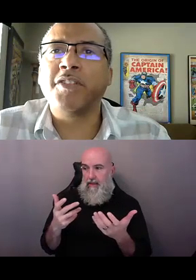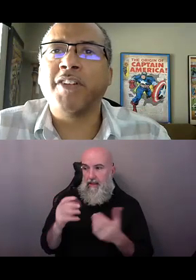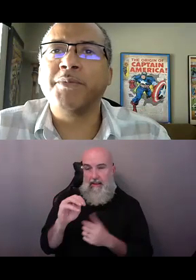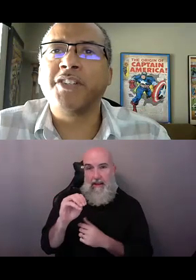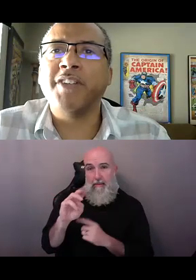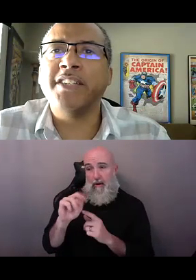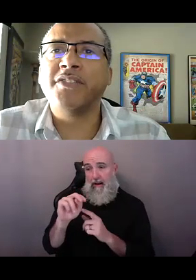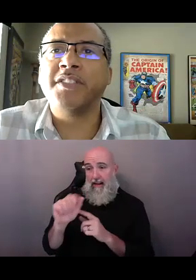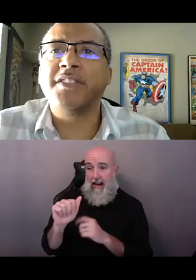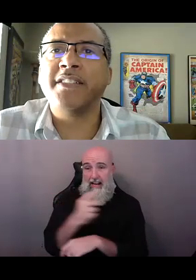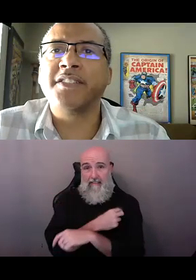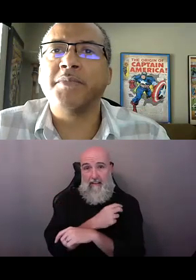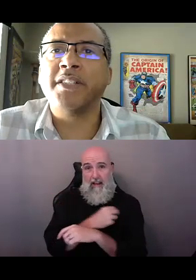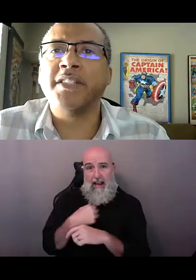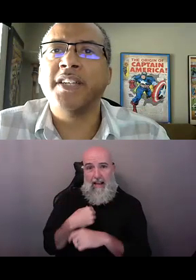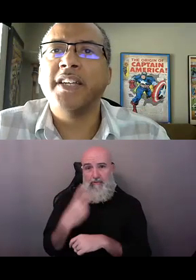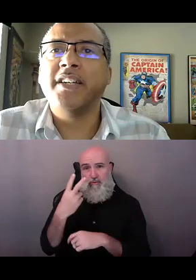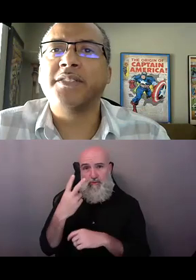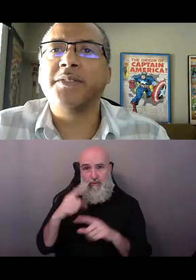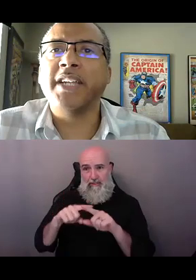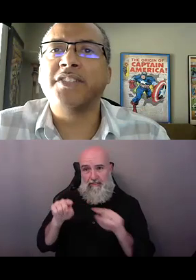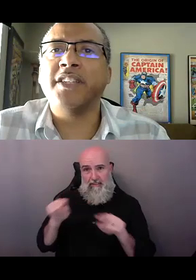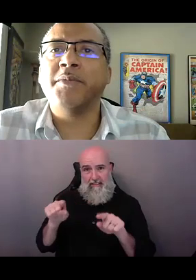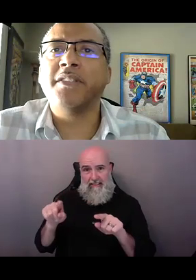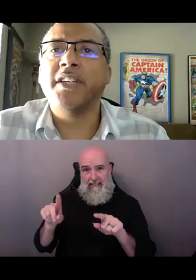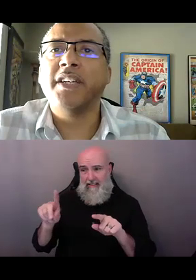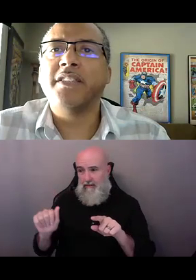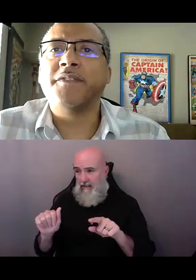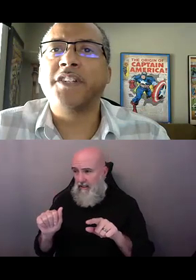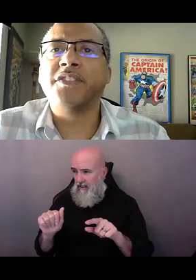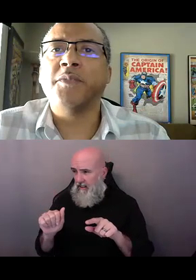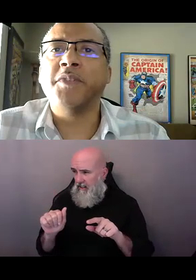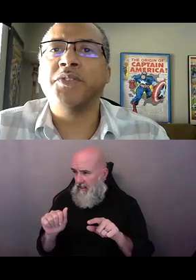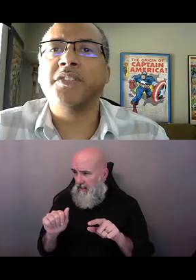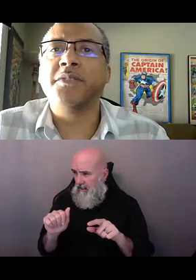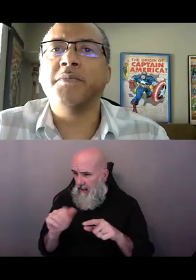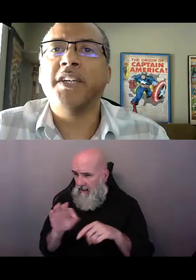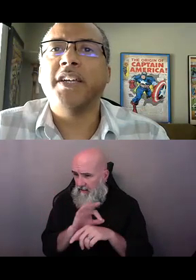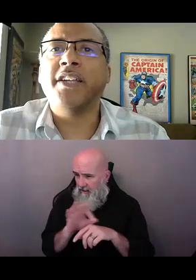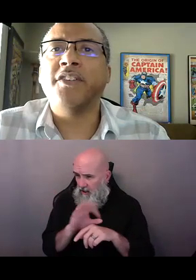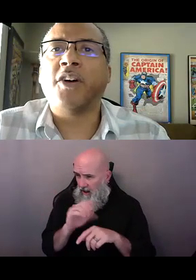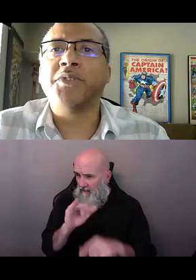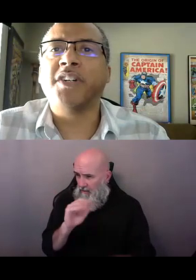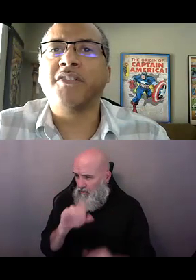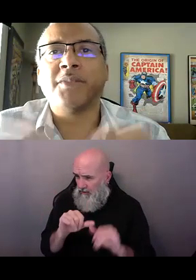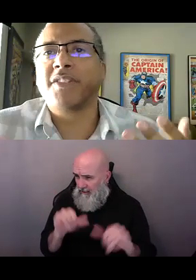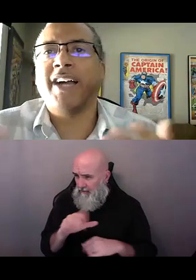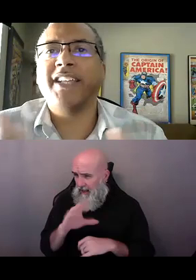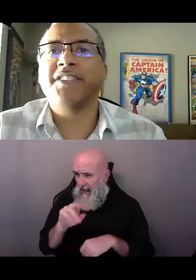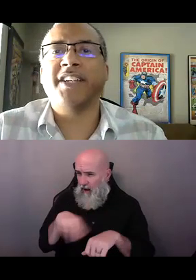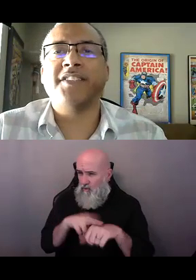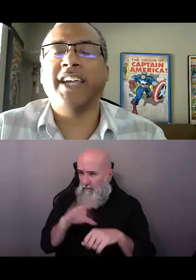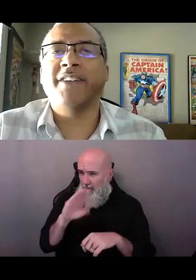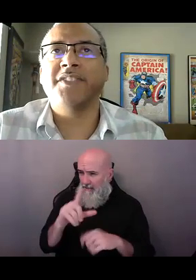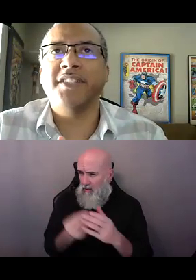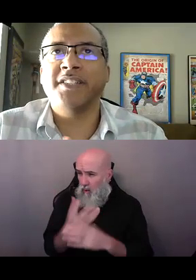vaccine programmed to create two distinct disabilities that substantially limit the functions of the immune system in normal cell growth. I'm sorry, I can't